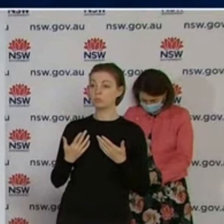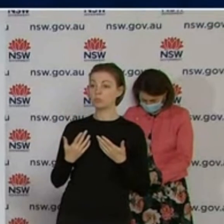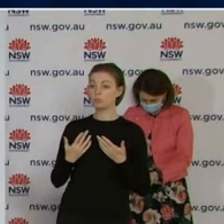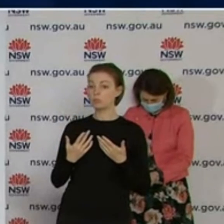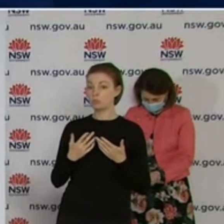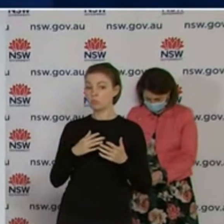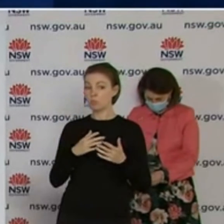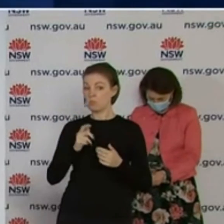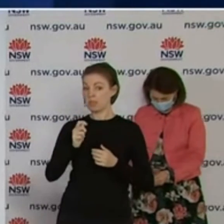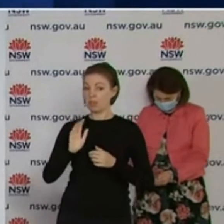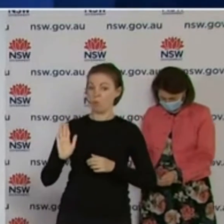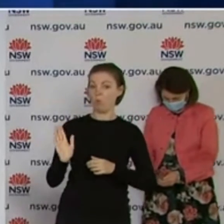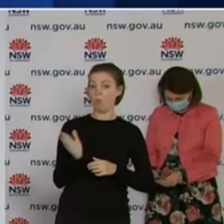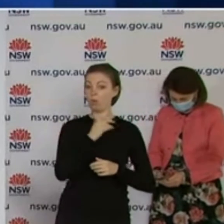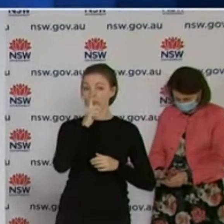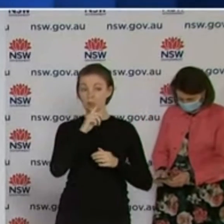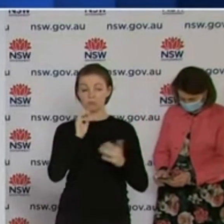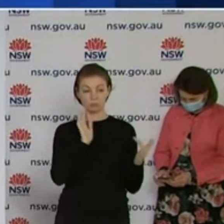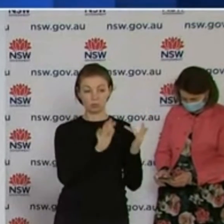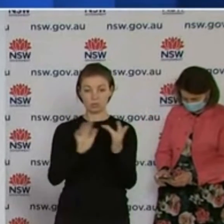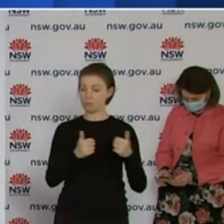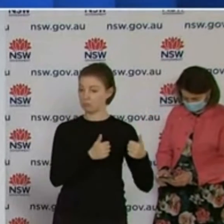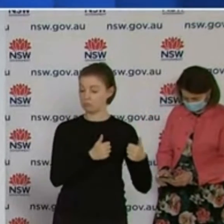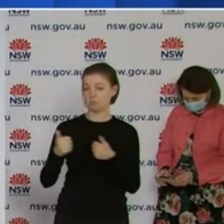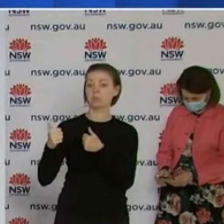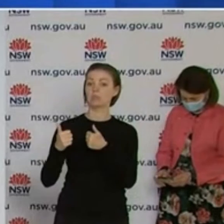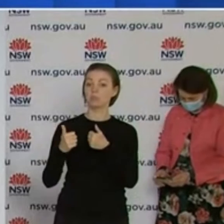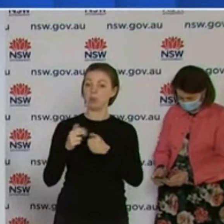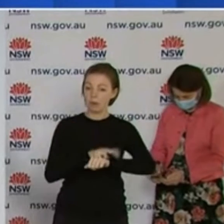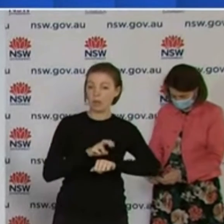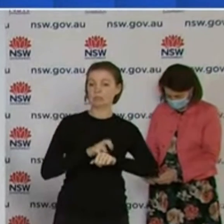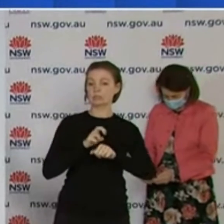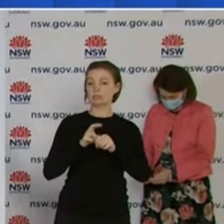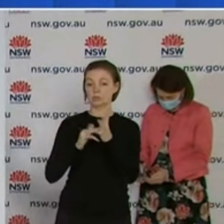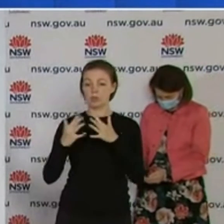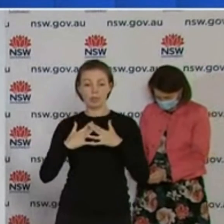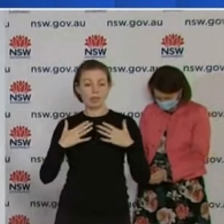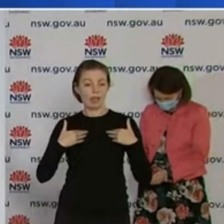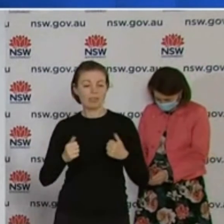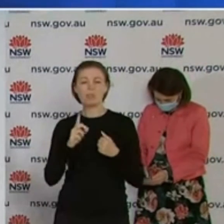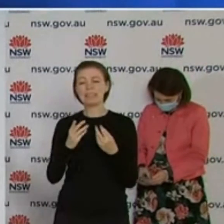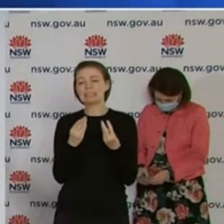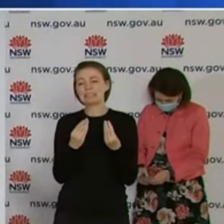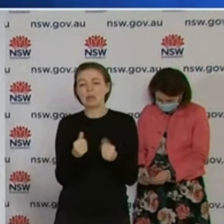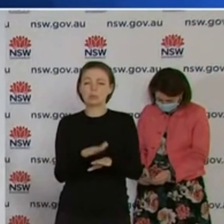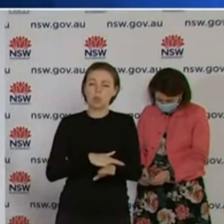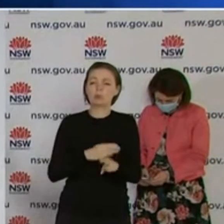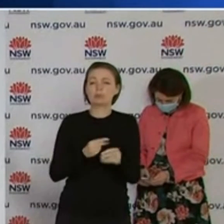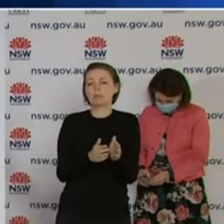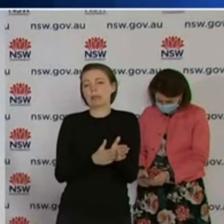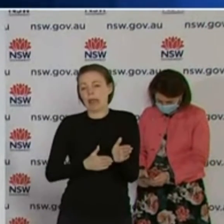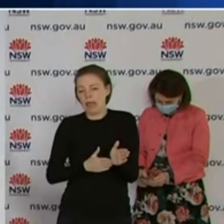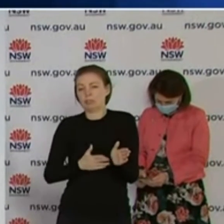all cases on the day, but there are some delays in releasing people. So we're working through